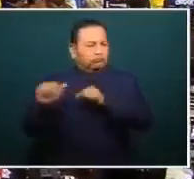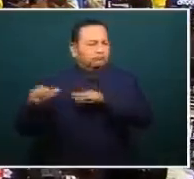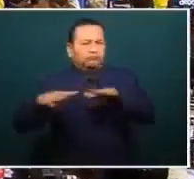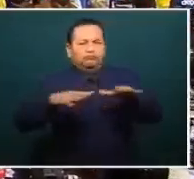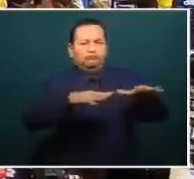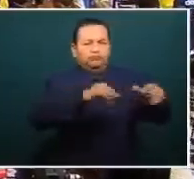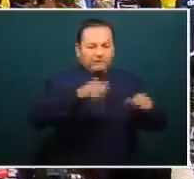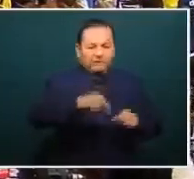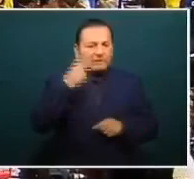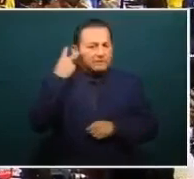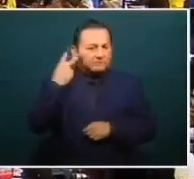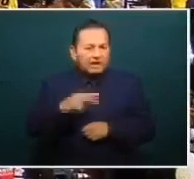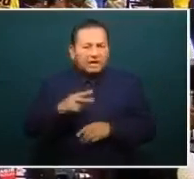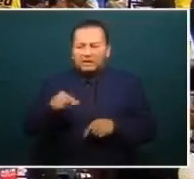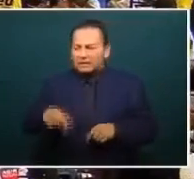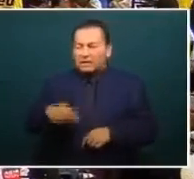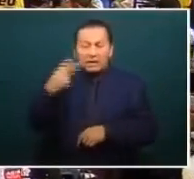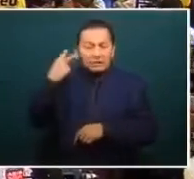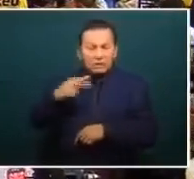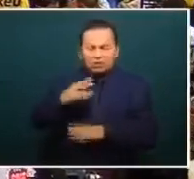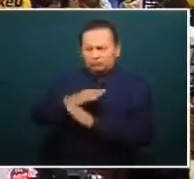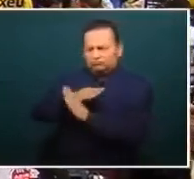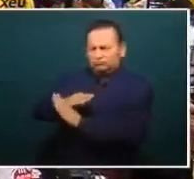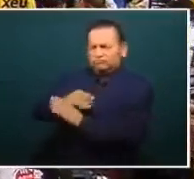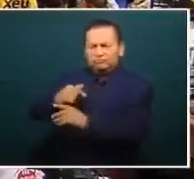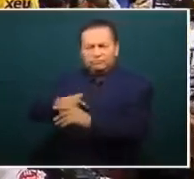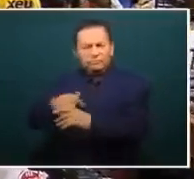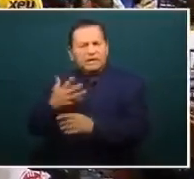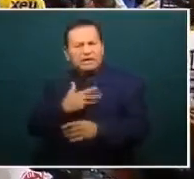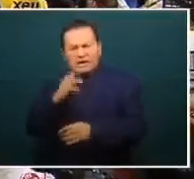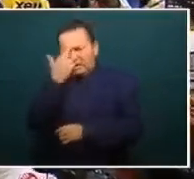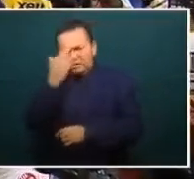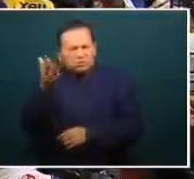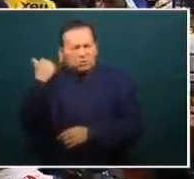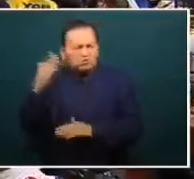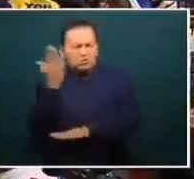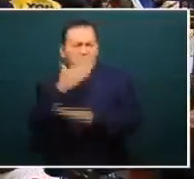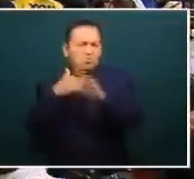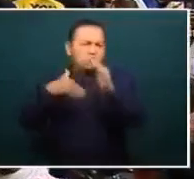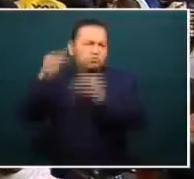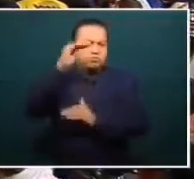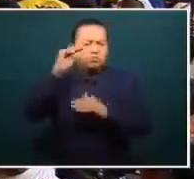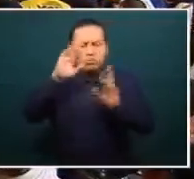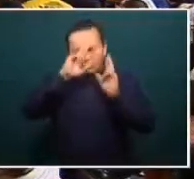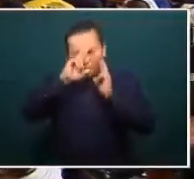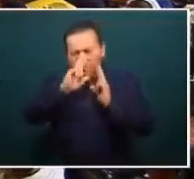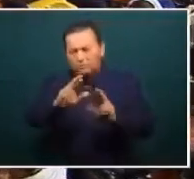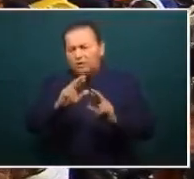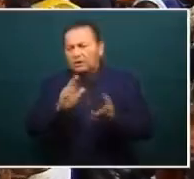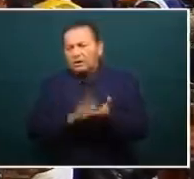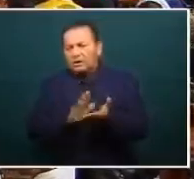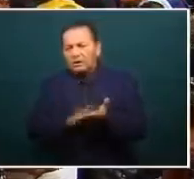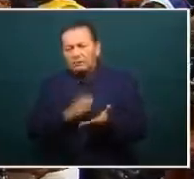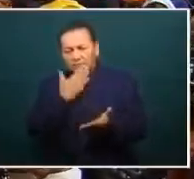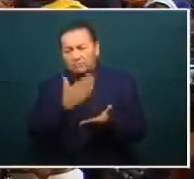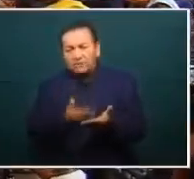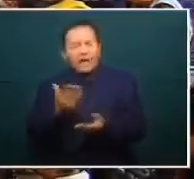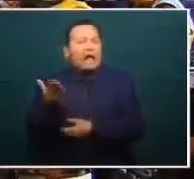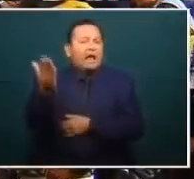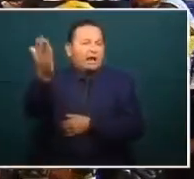in 1914, the U.S. Navy tried to attack us on this port